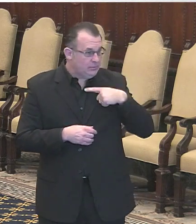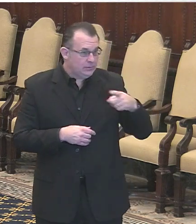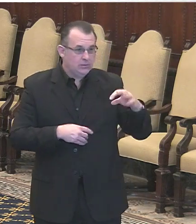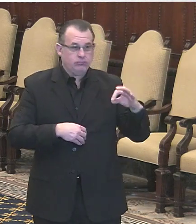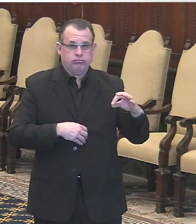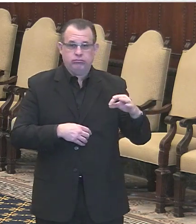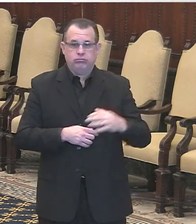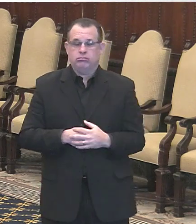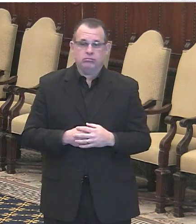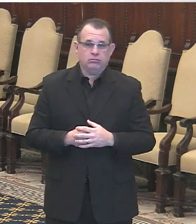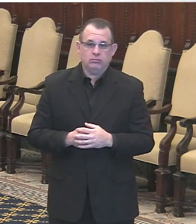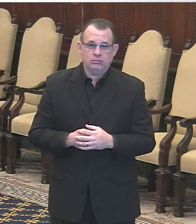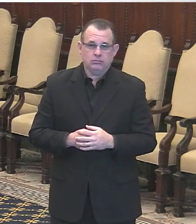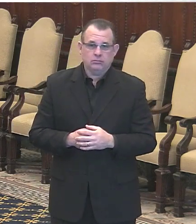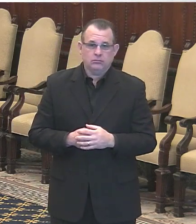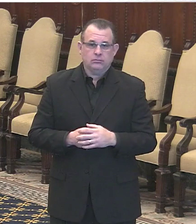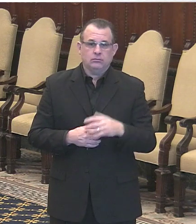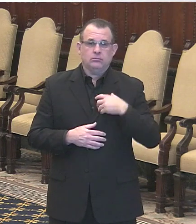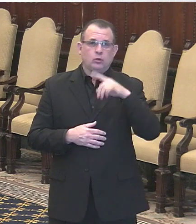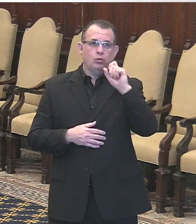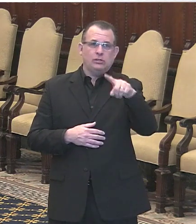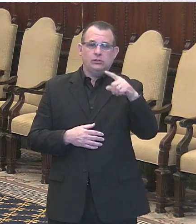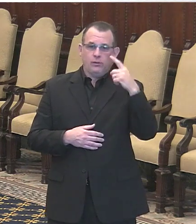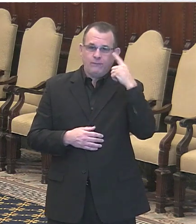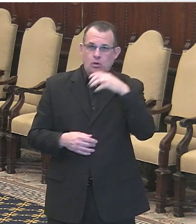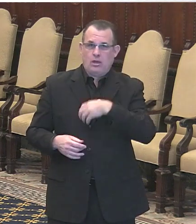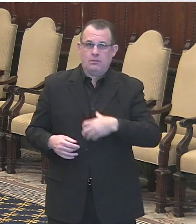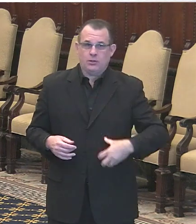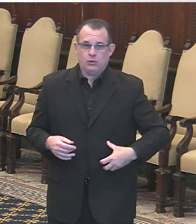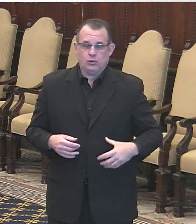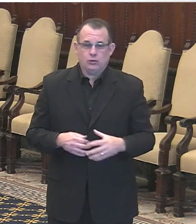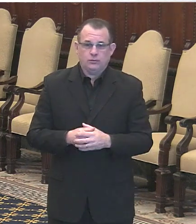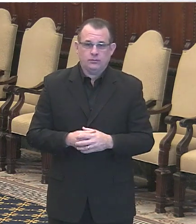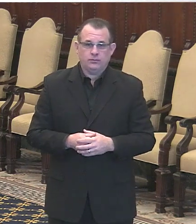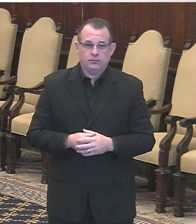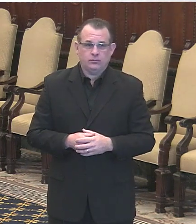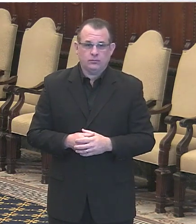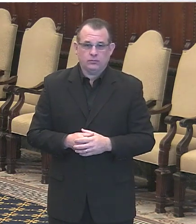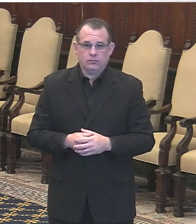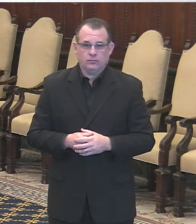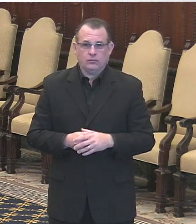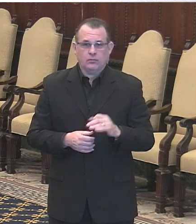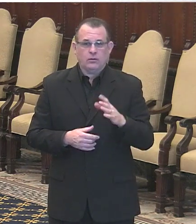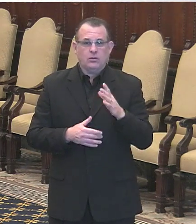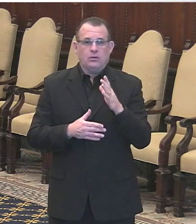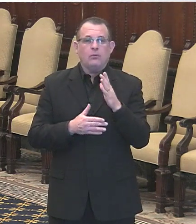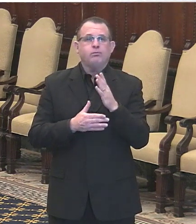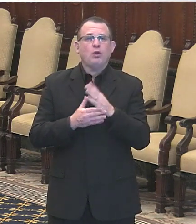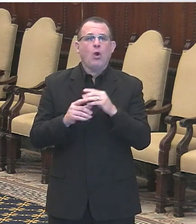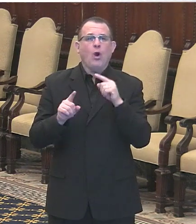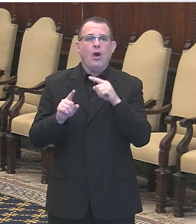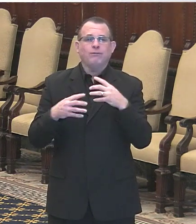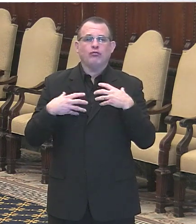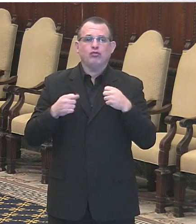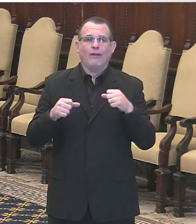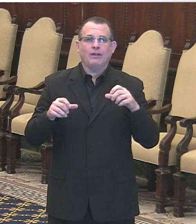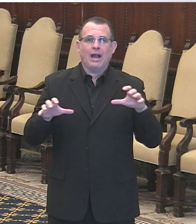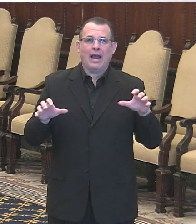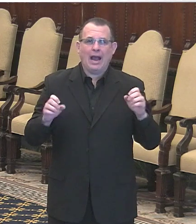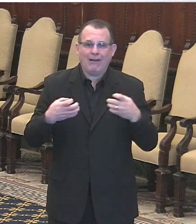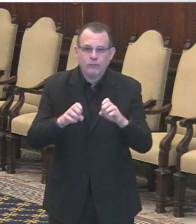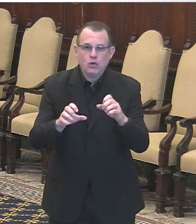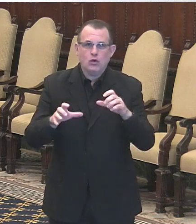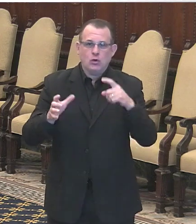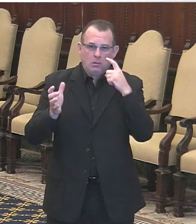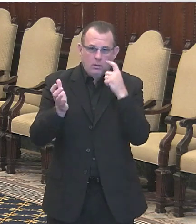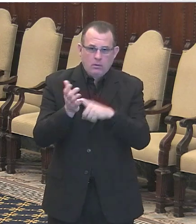question is for the mayor. As part of the recovery effort that you just mentioned, we're looking at